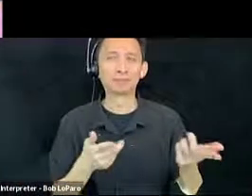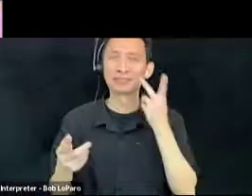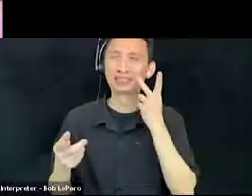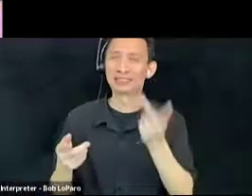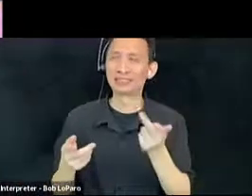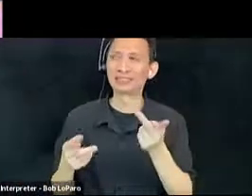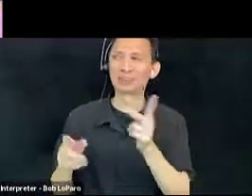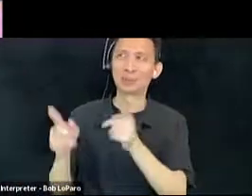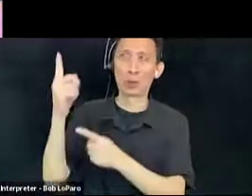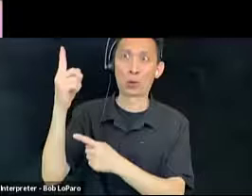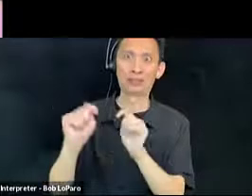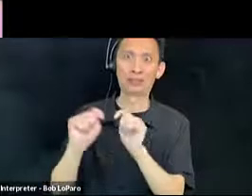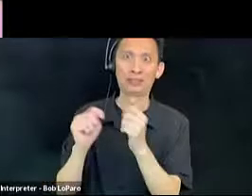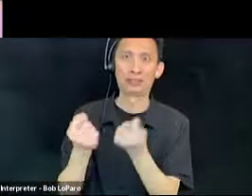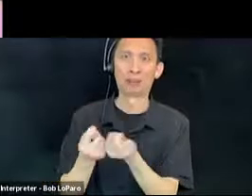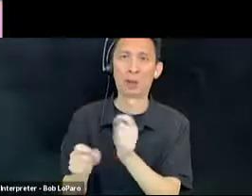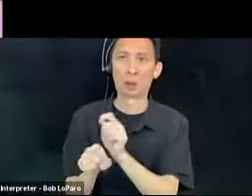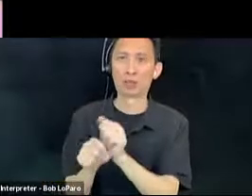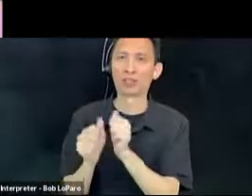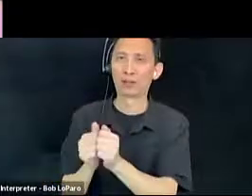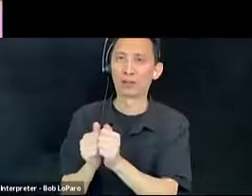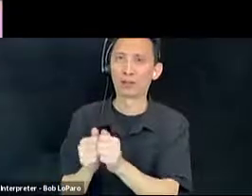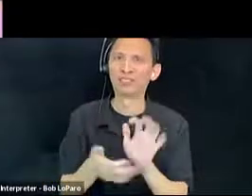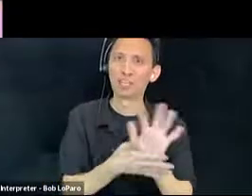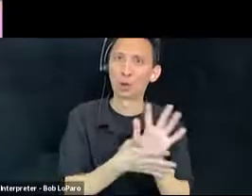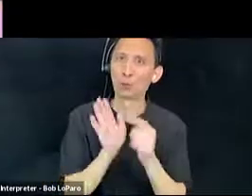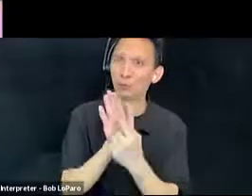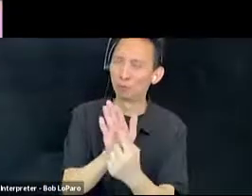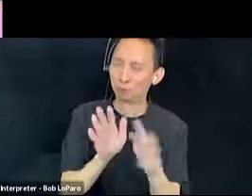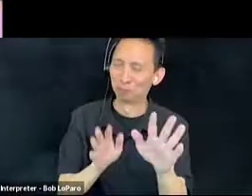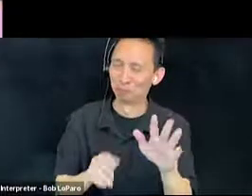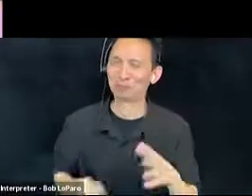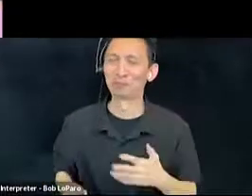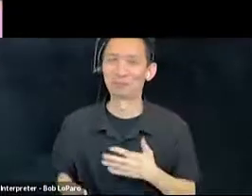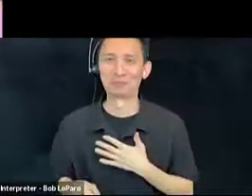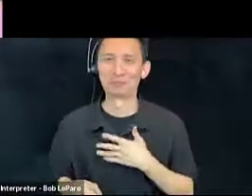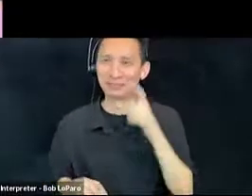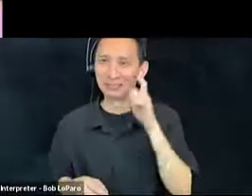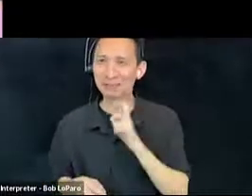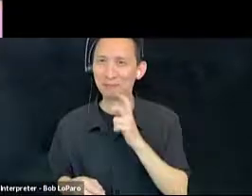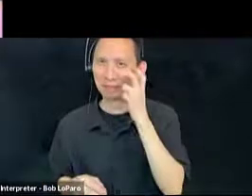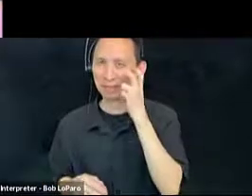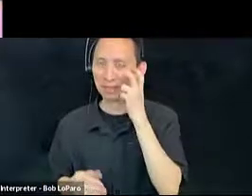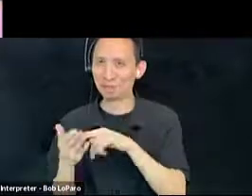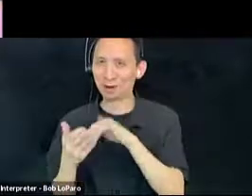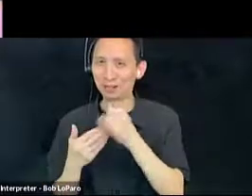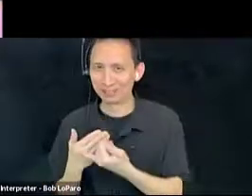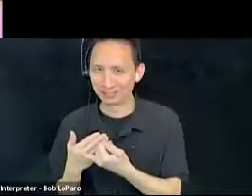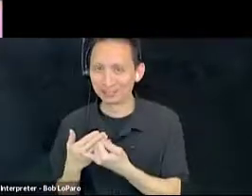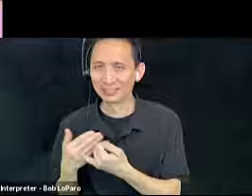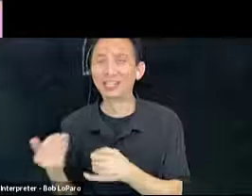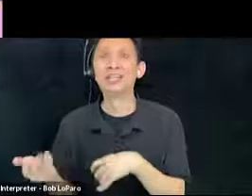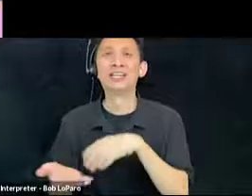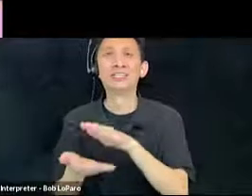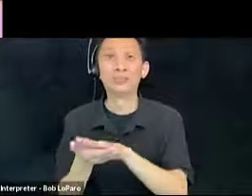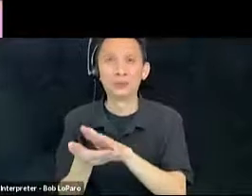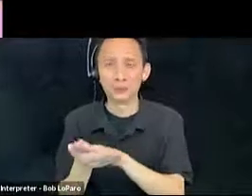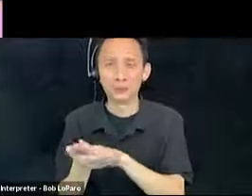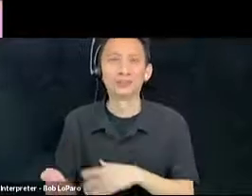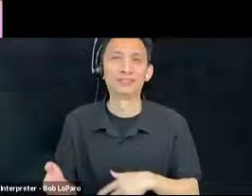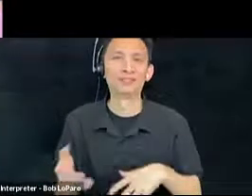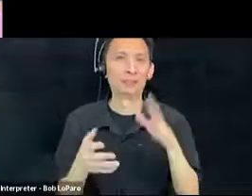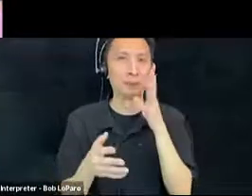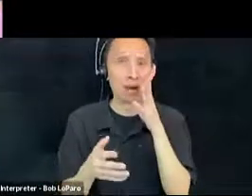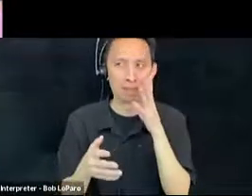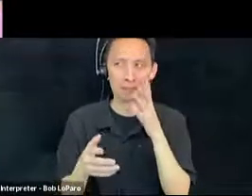who we have the DeafBlind project and the school team and mom have regular conversations about what language is going to be used with